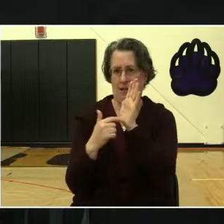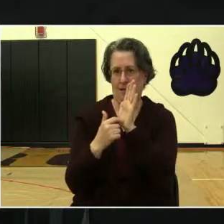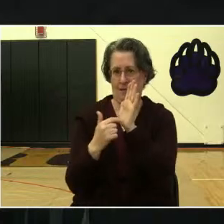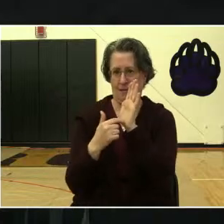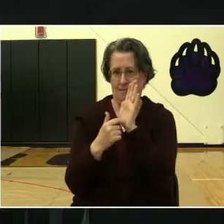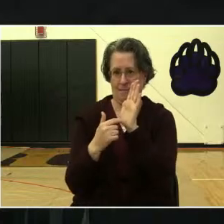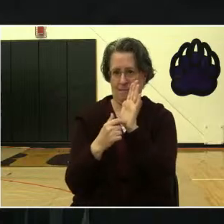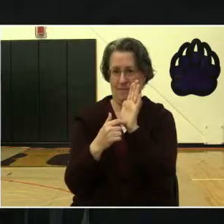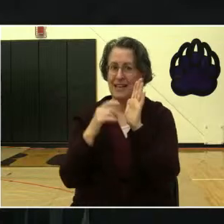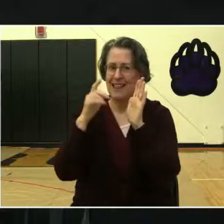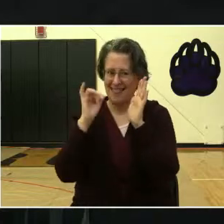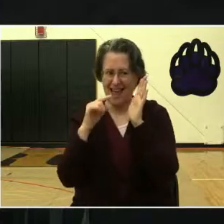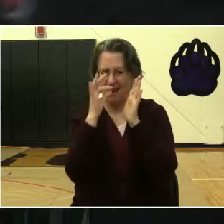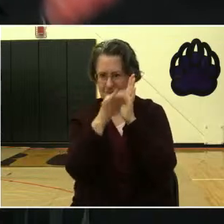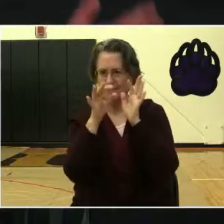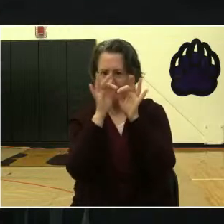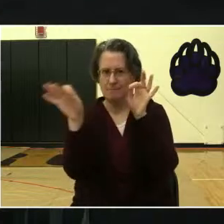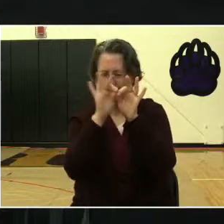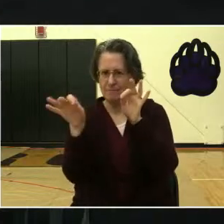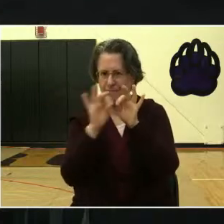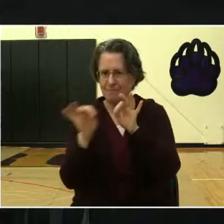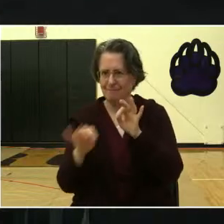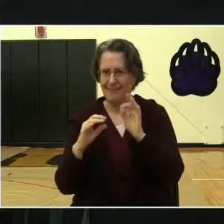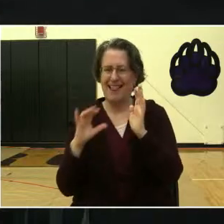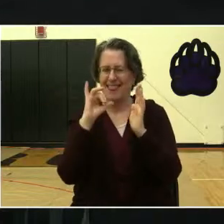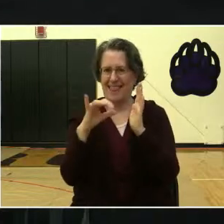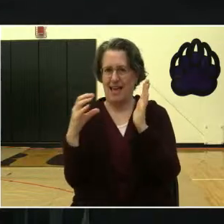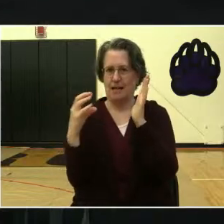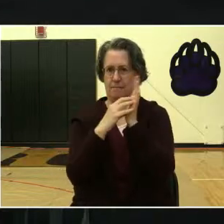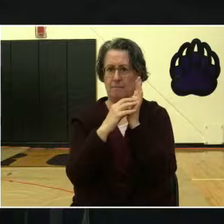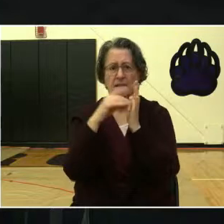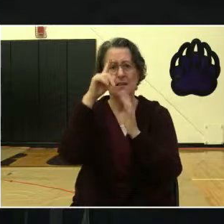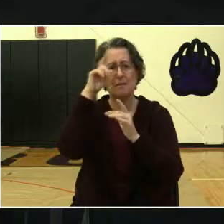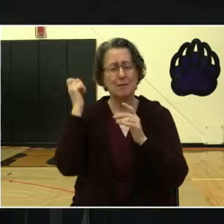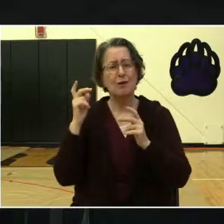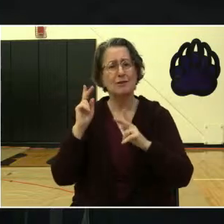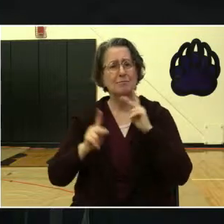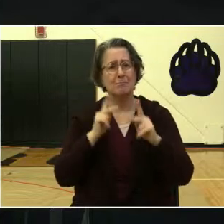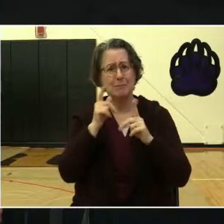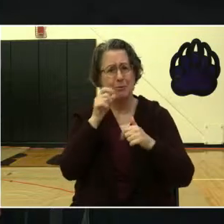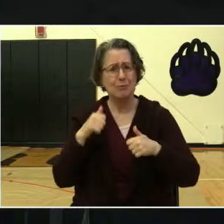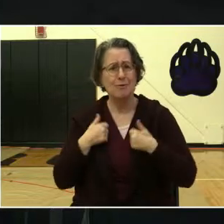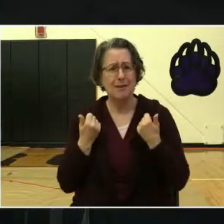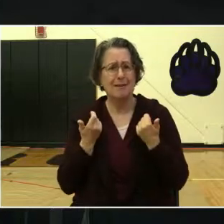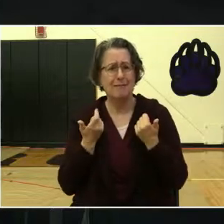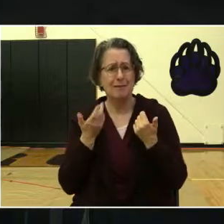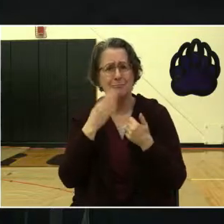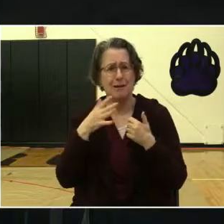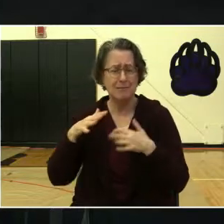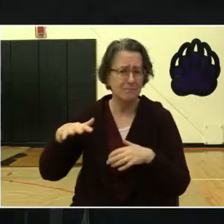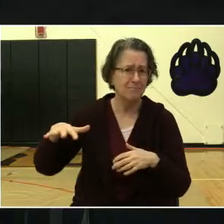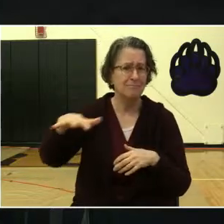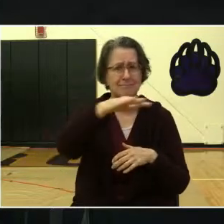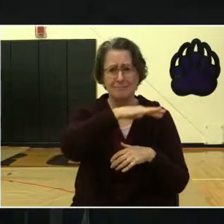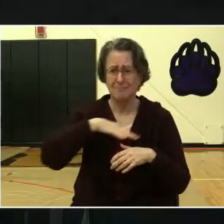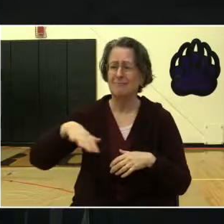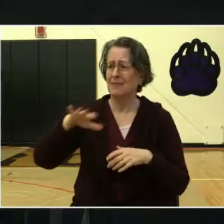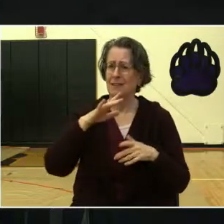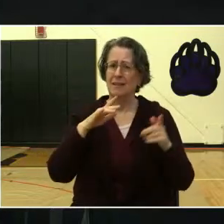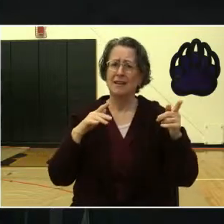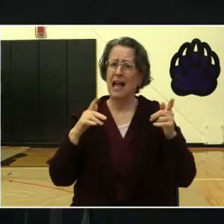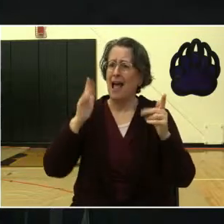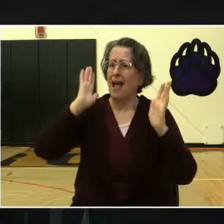because members of the public as a whole have the right to expect that the business that will be conducted here at town